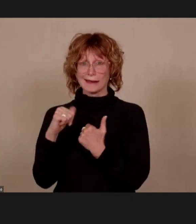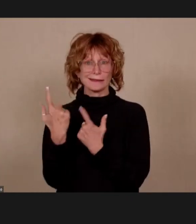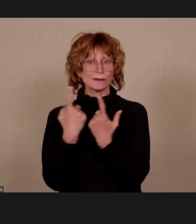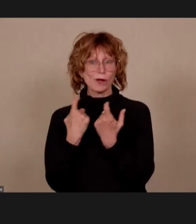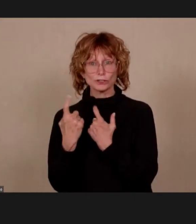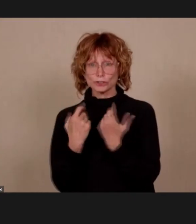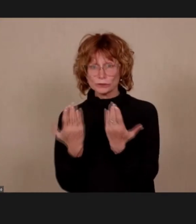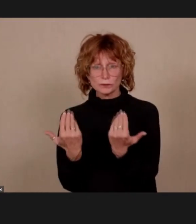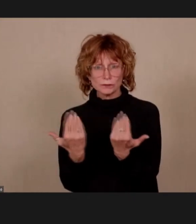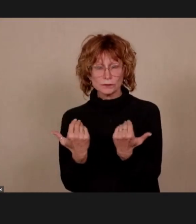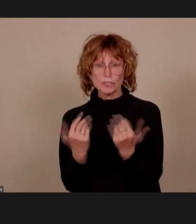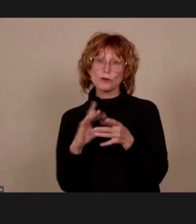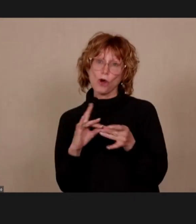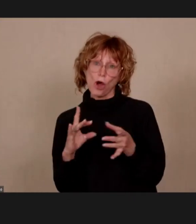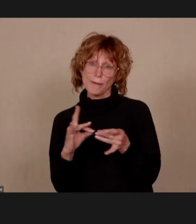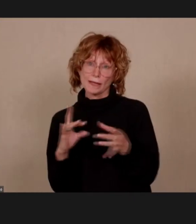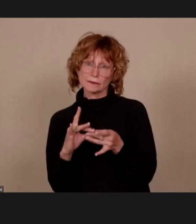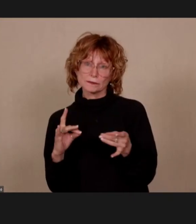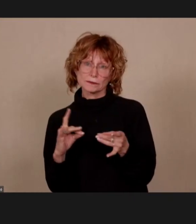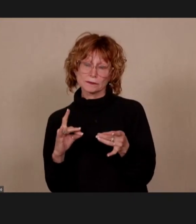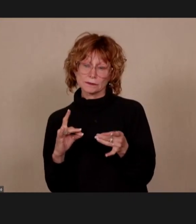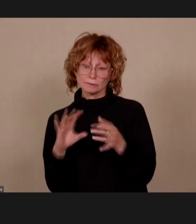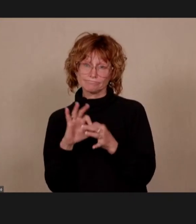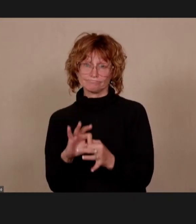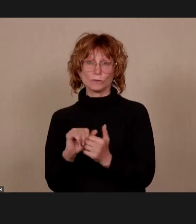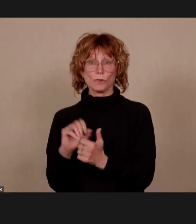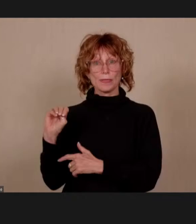questions and comments about the maps.